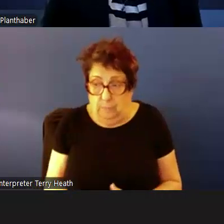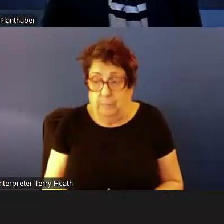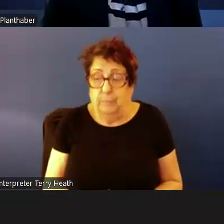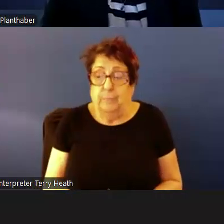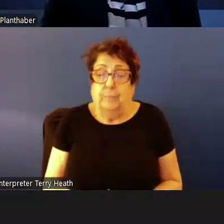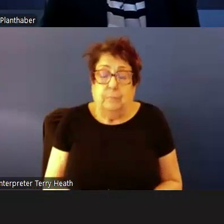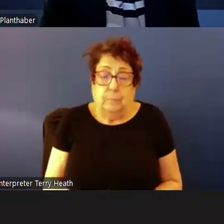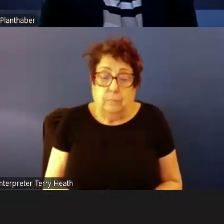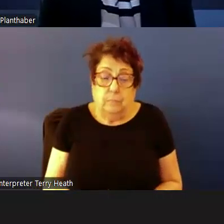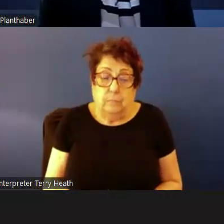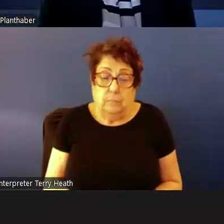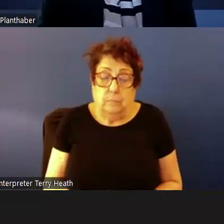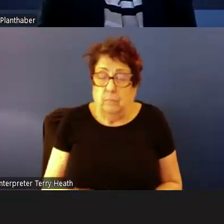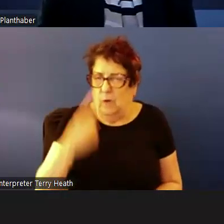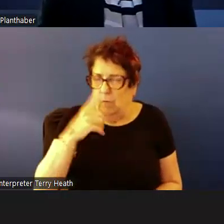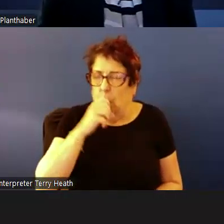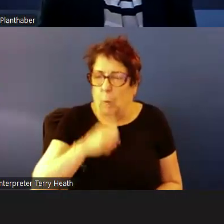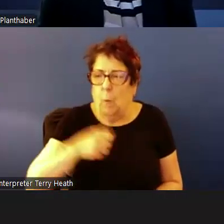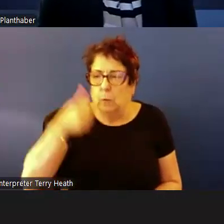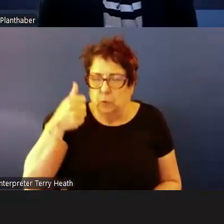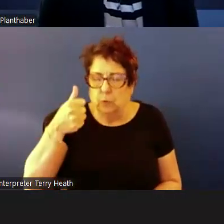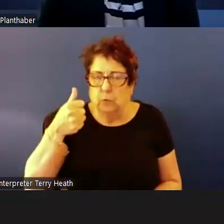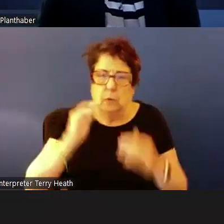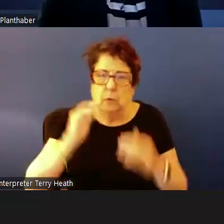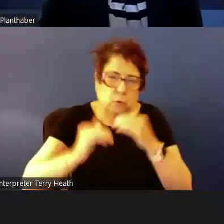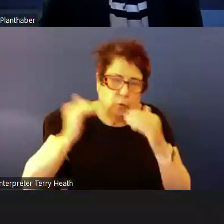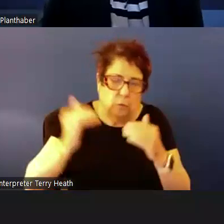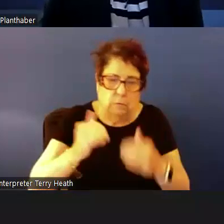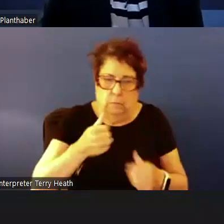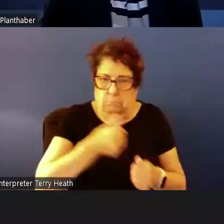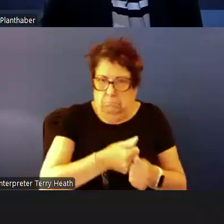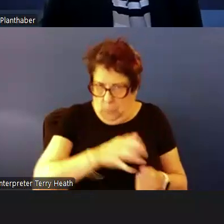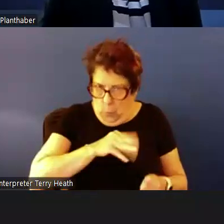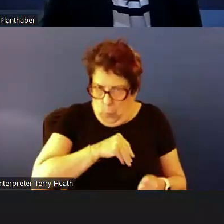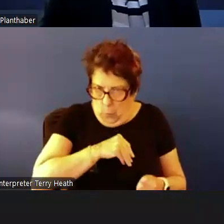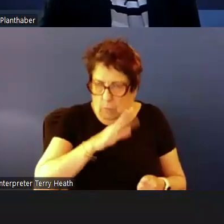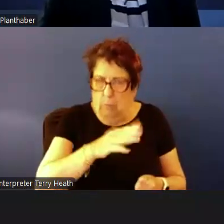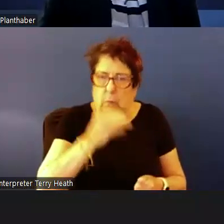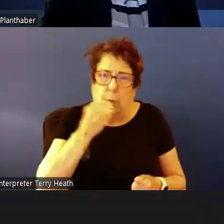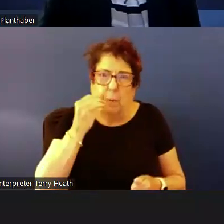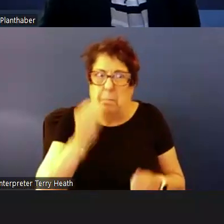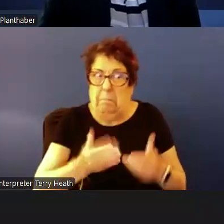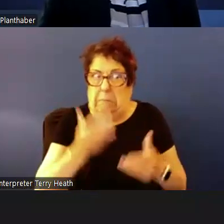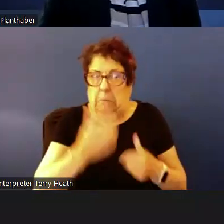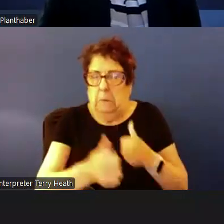resources for older adults who own their home, who may be at risk of losing their home.